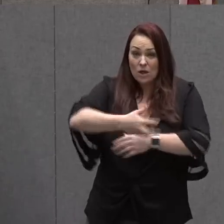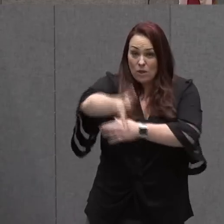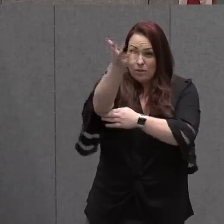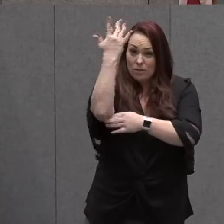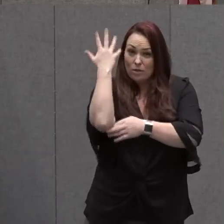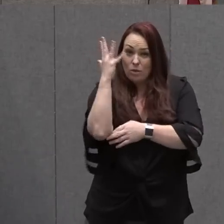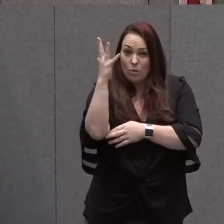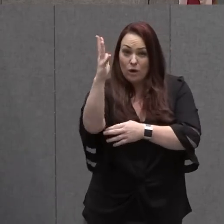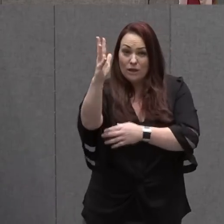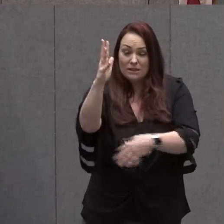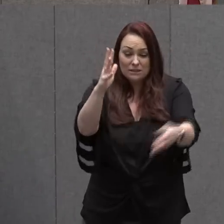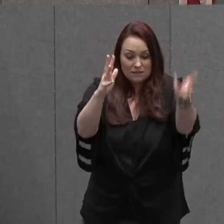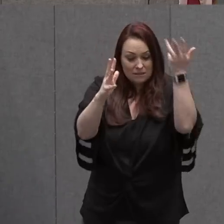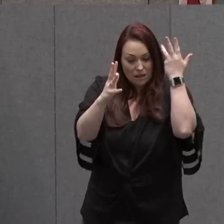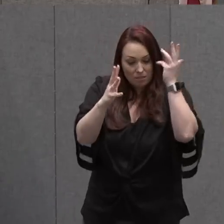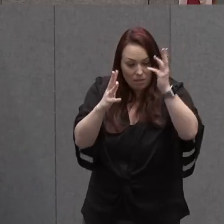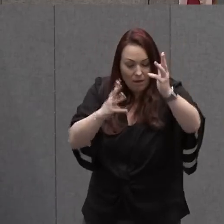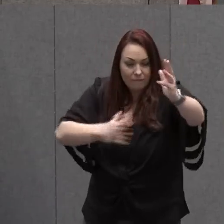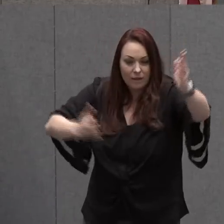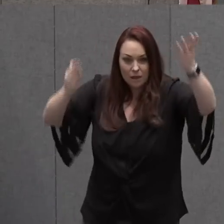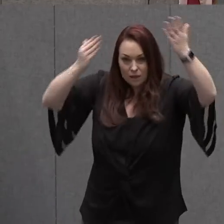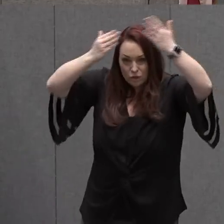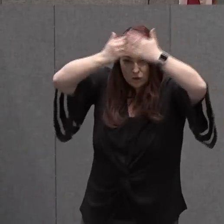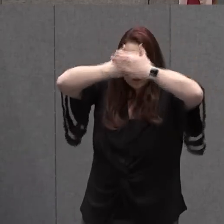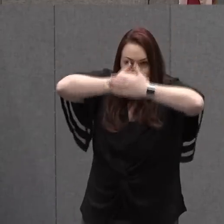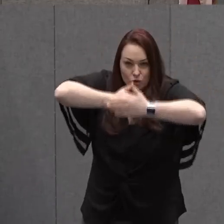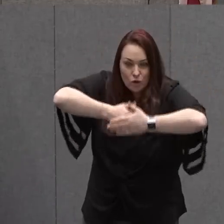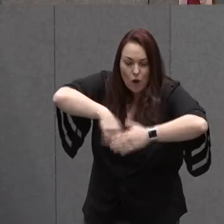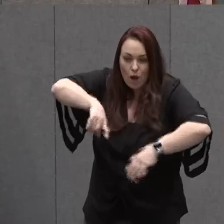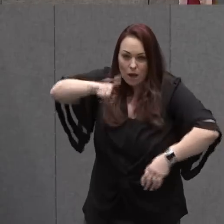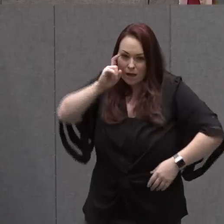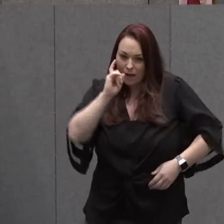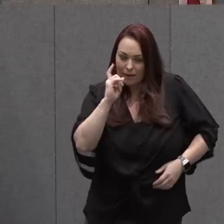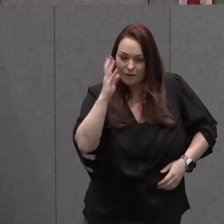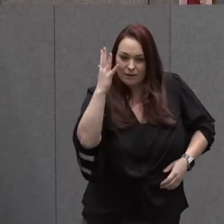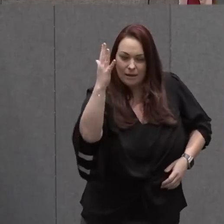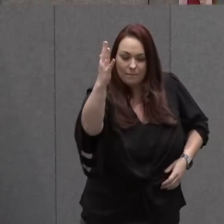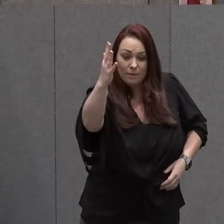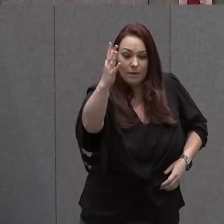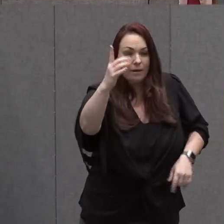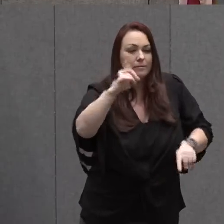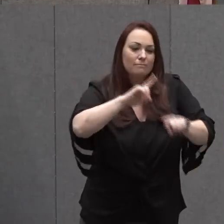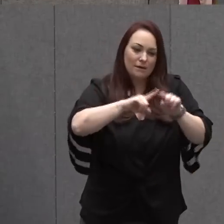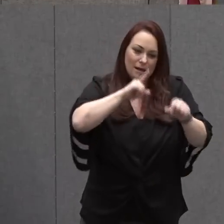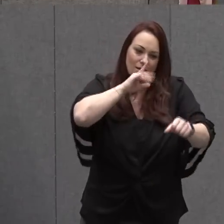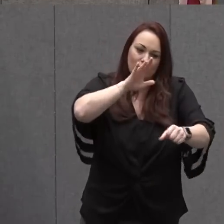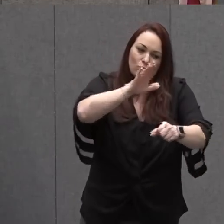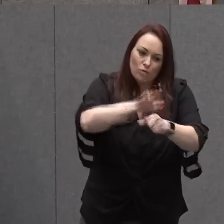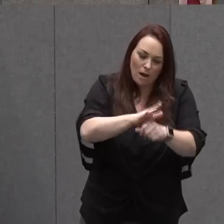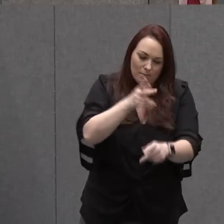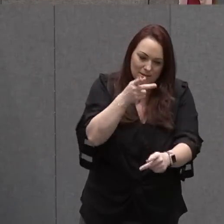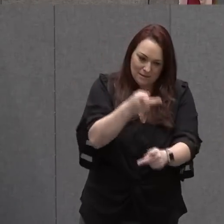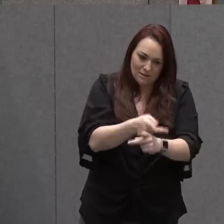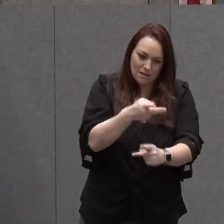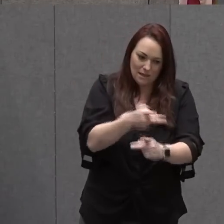are lovely, dark and deep, but I have promises to keep and miles to go before I